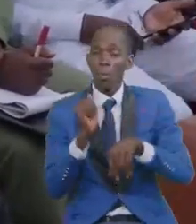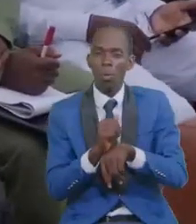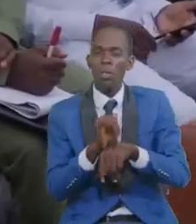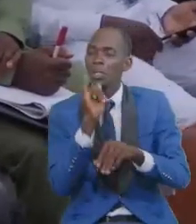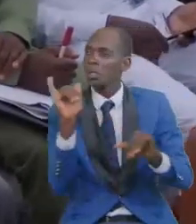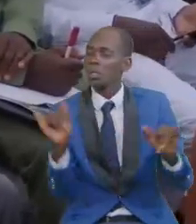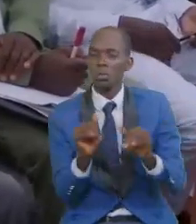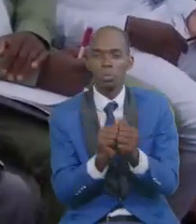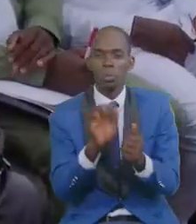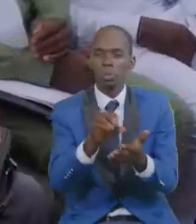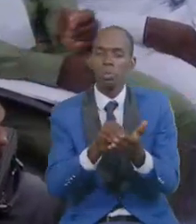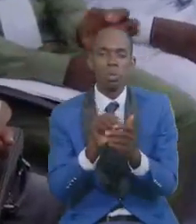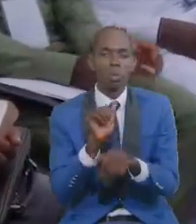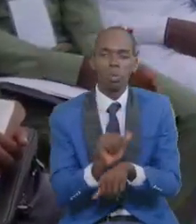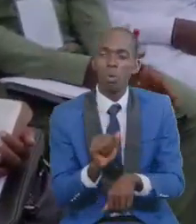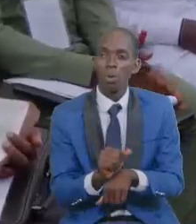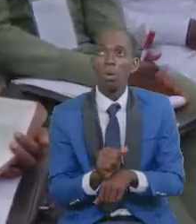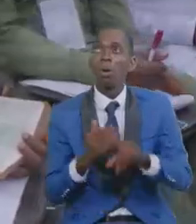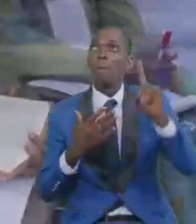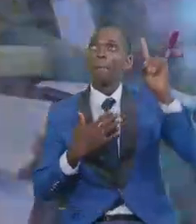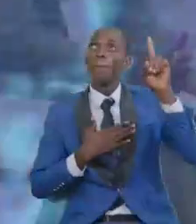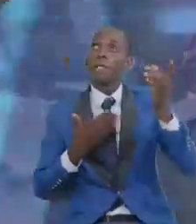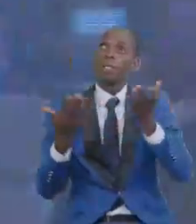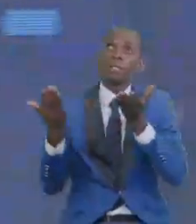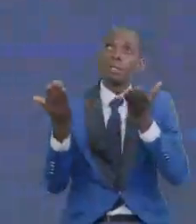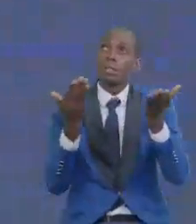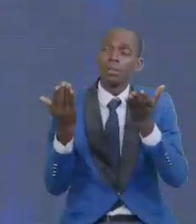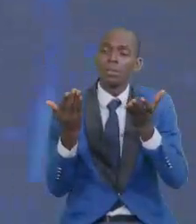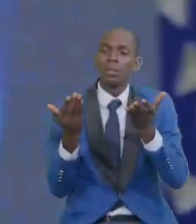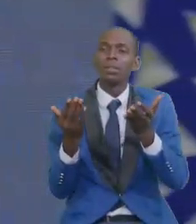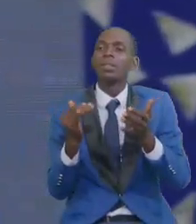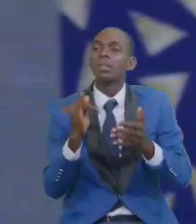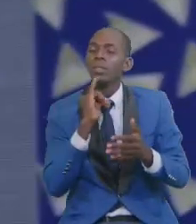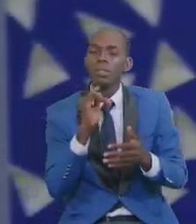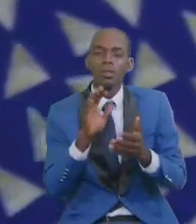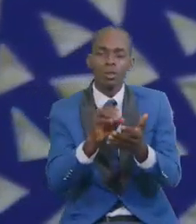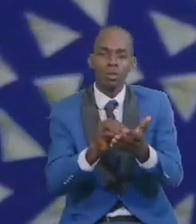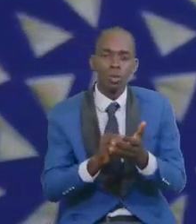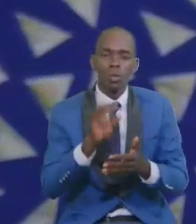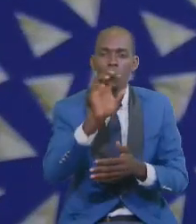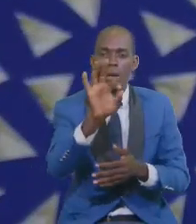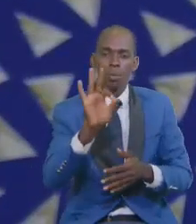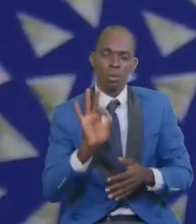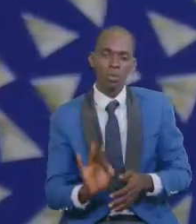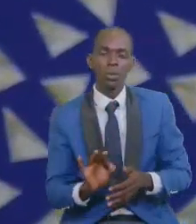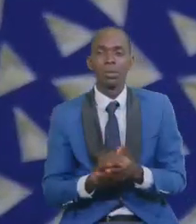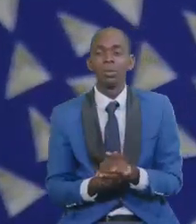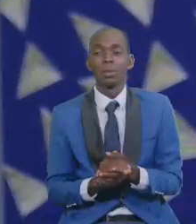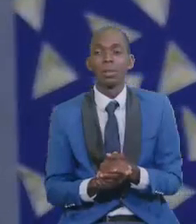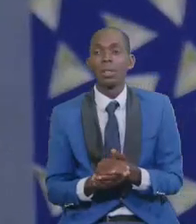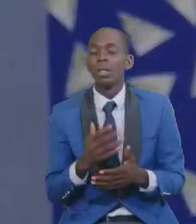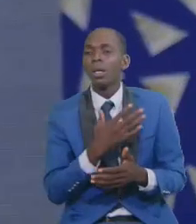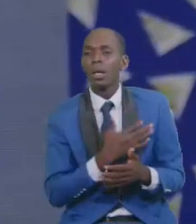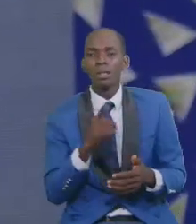work. My service is her appointment. It's always mentioning